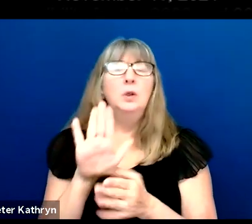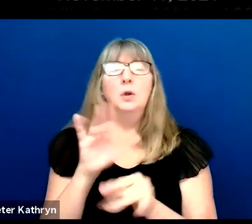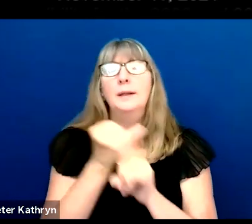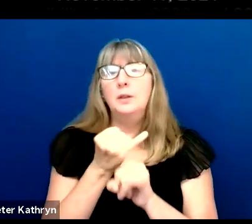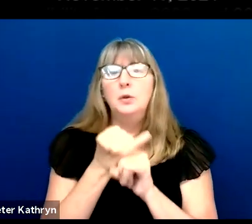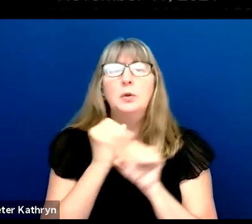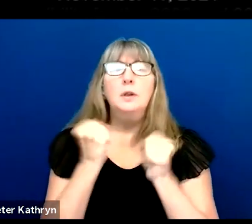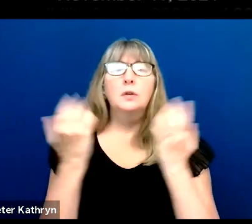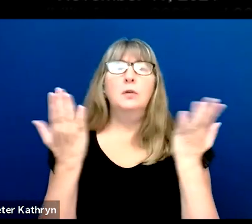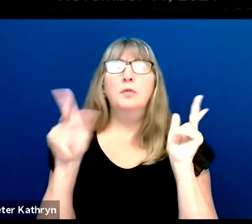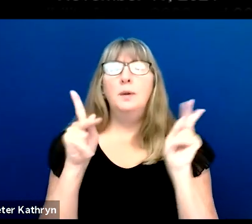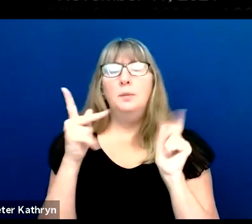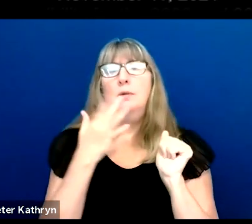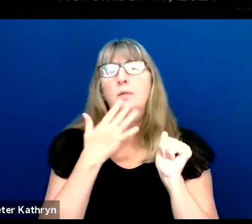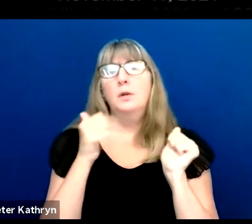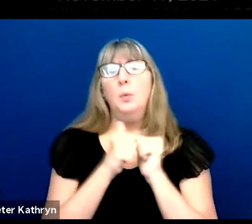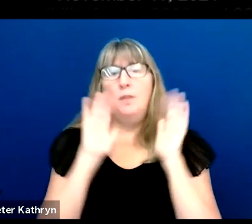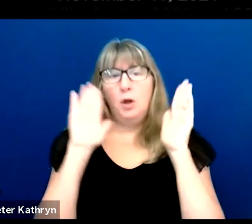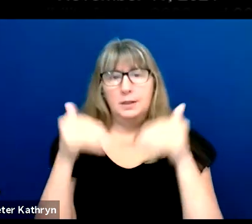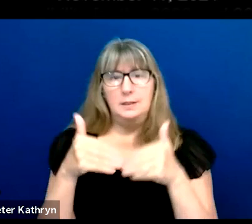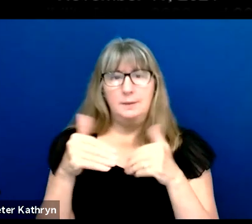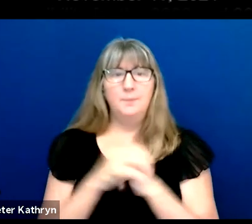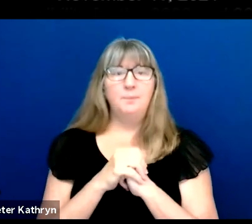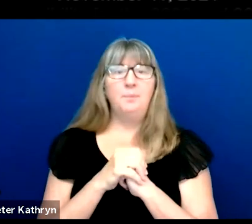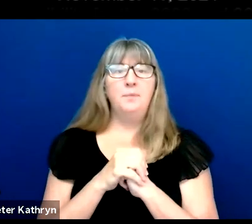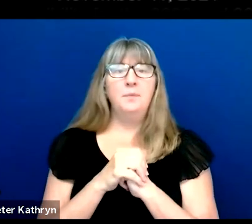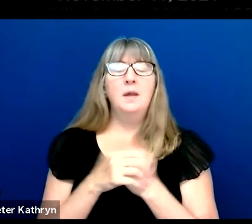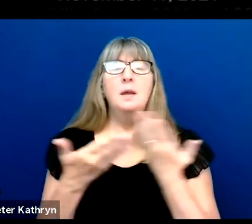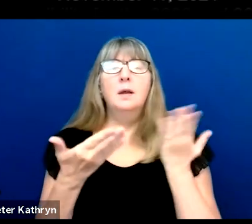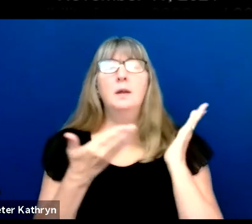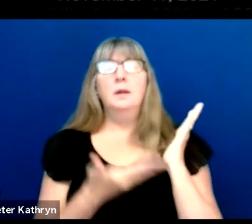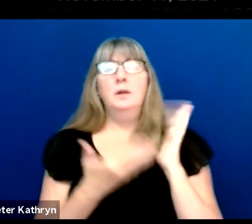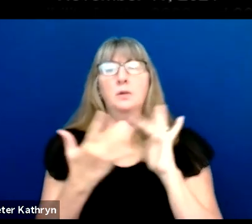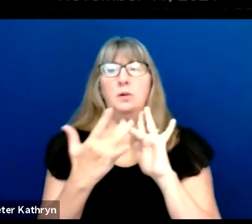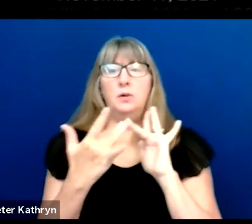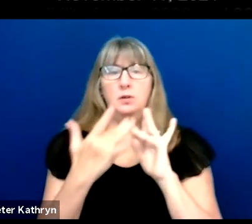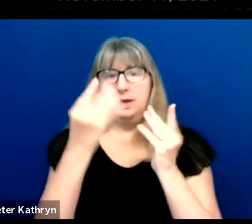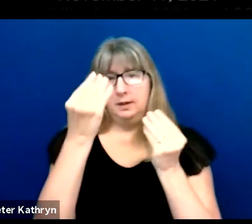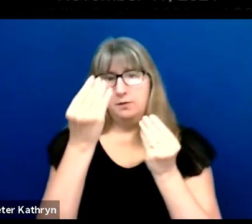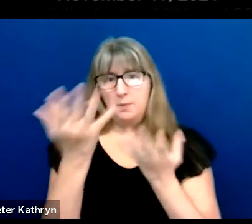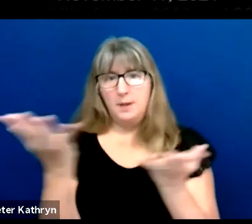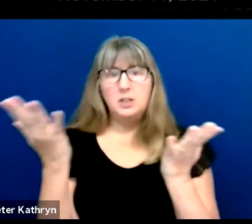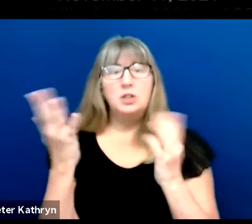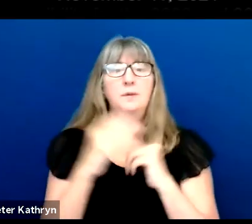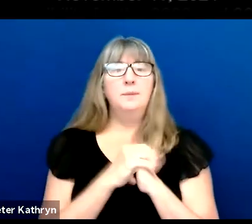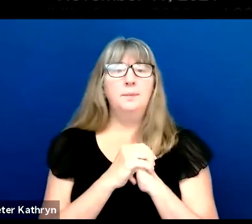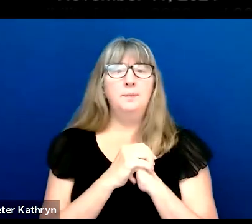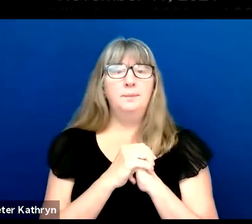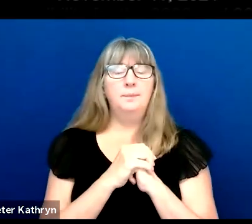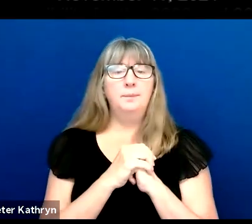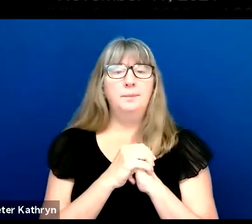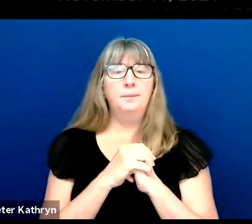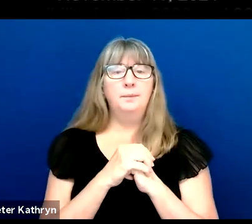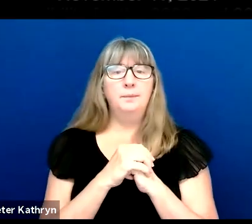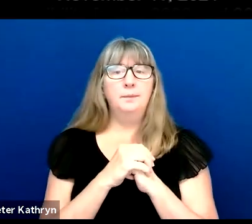that serves people of color with autism. And this is our contact information above. I will let that